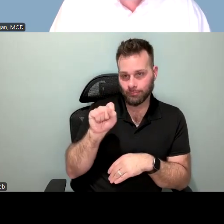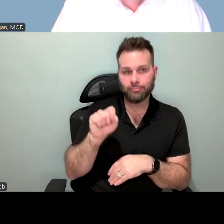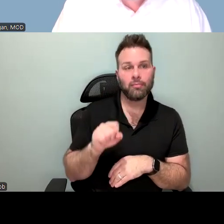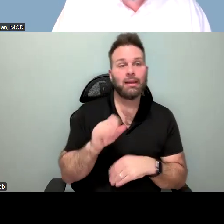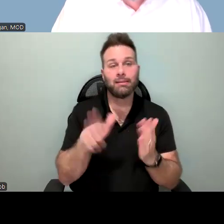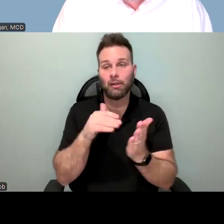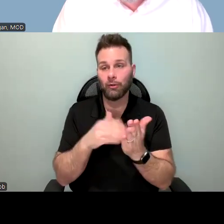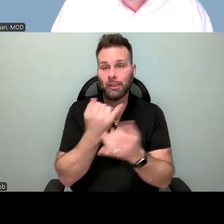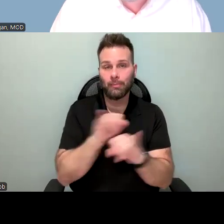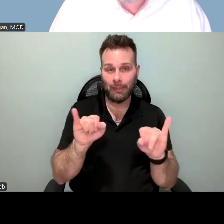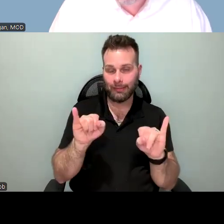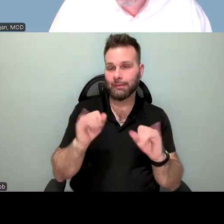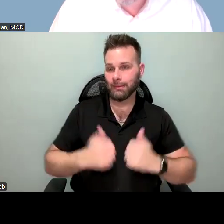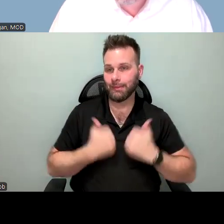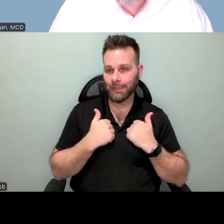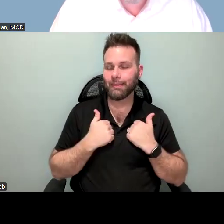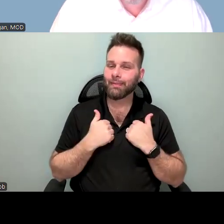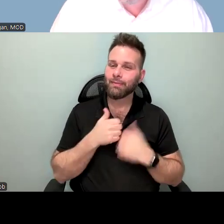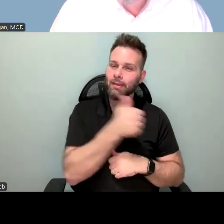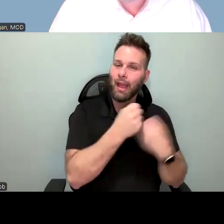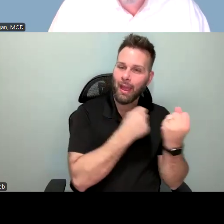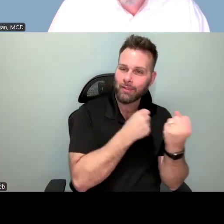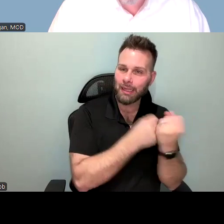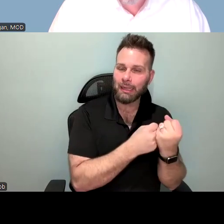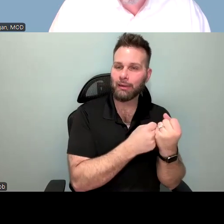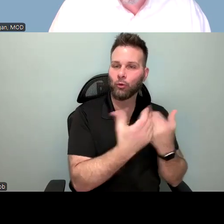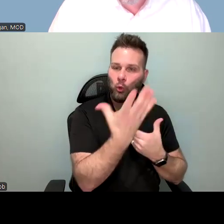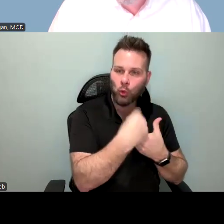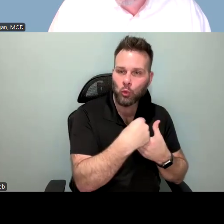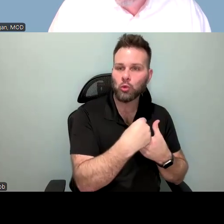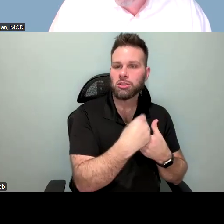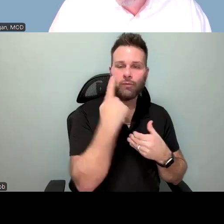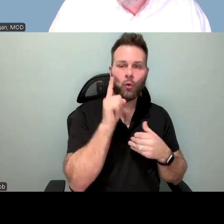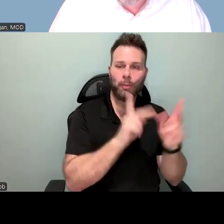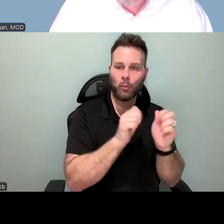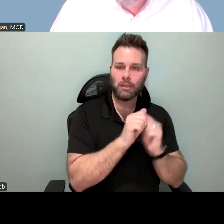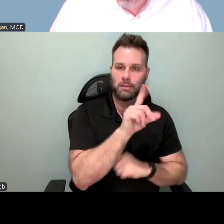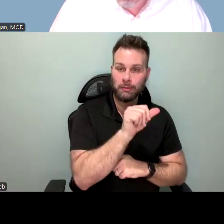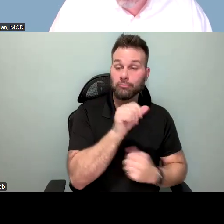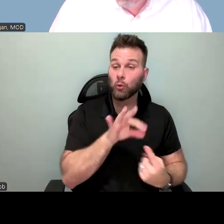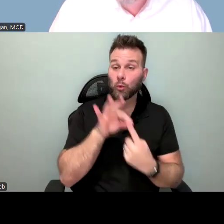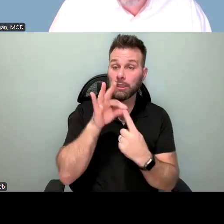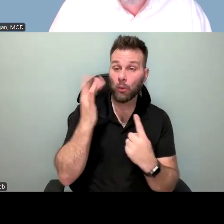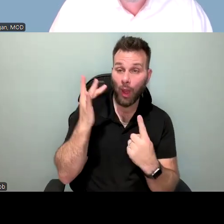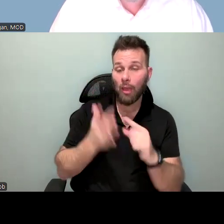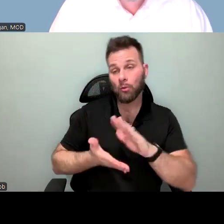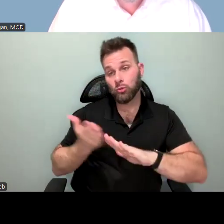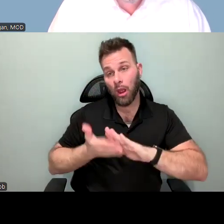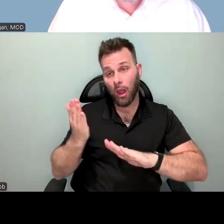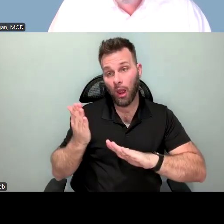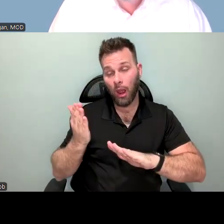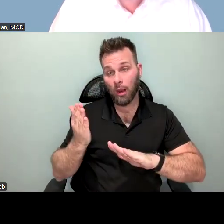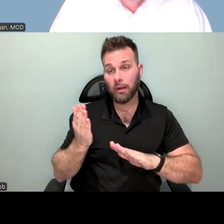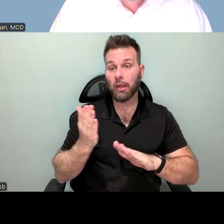community-based nonprofits that advocate for independence and inclusion of people with disabilities. They are unique because they are run for and by people with